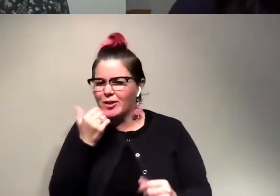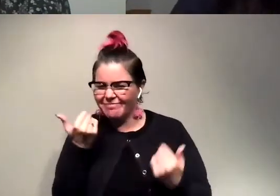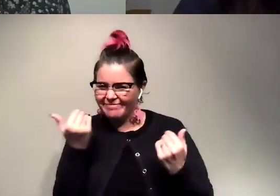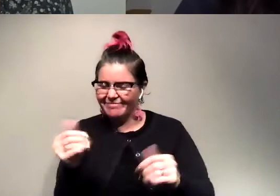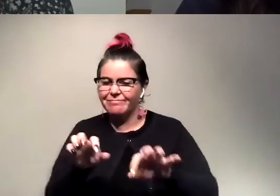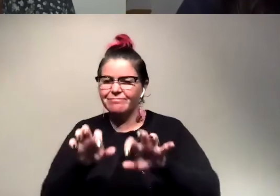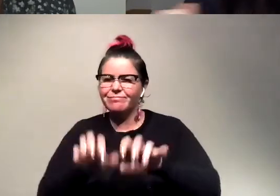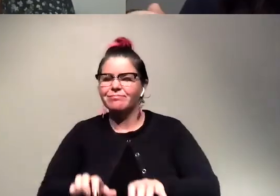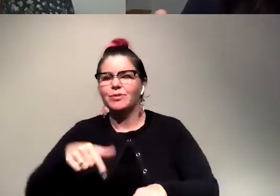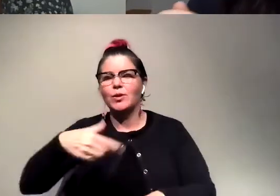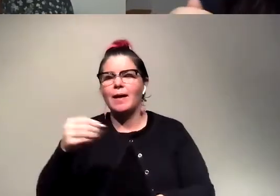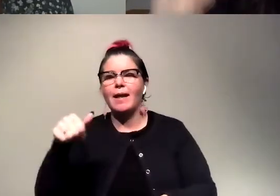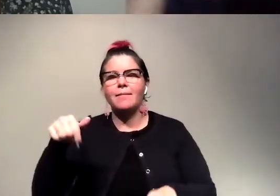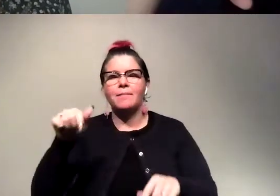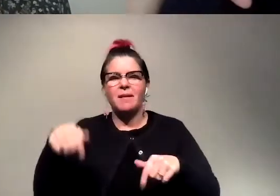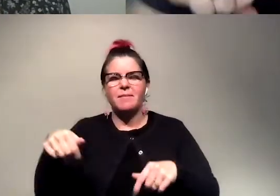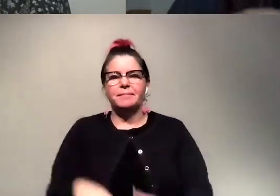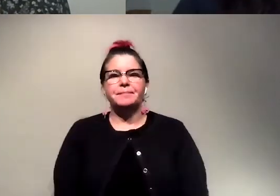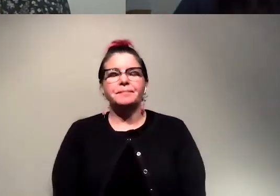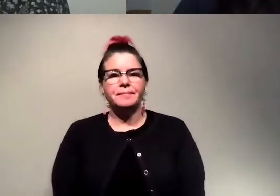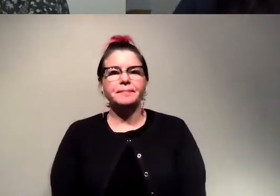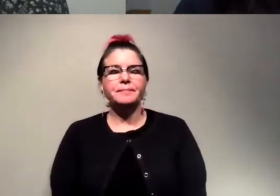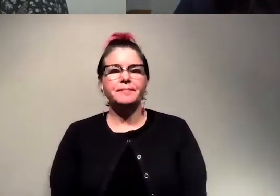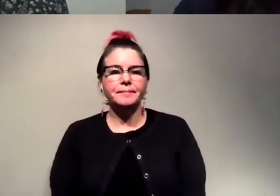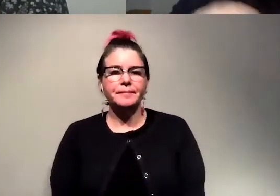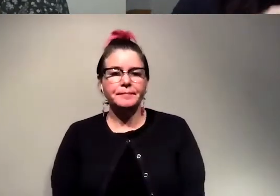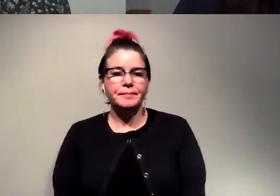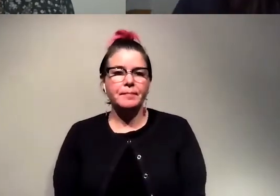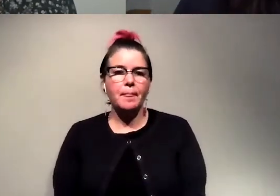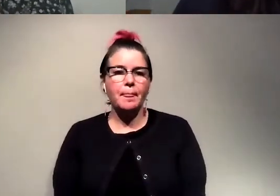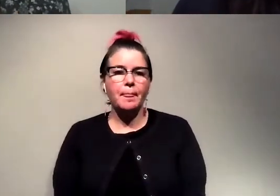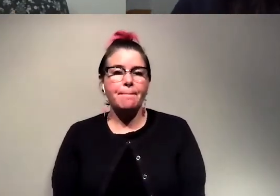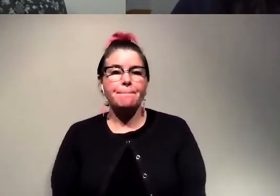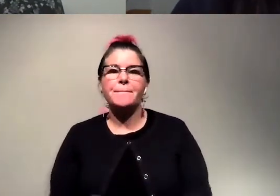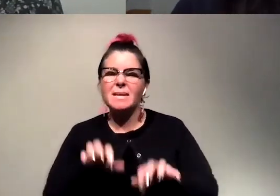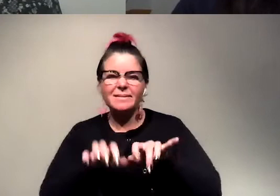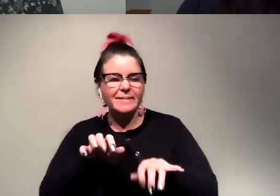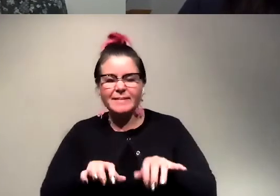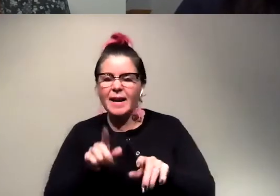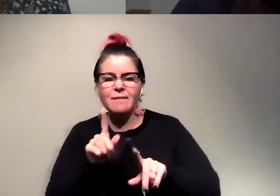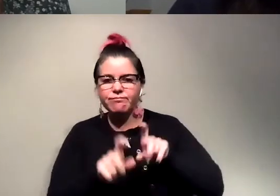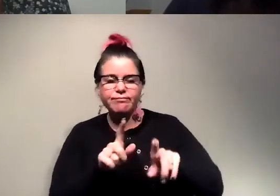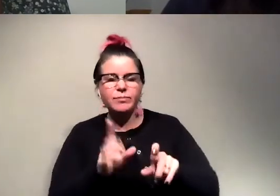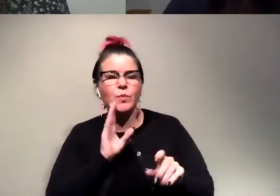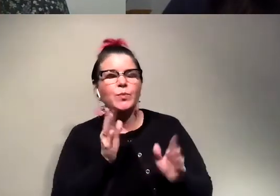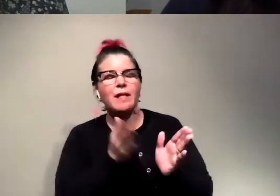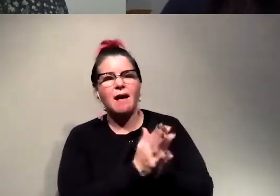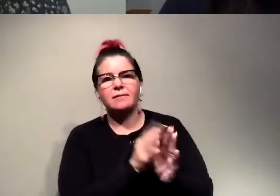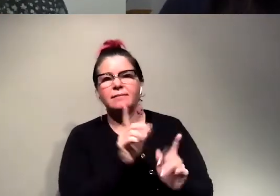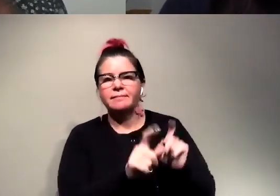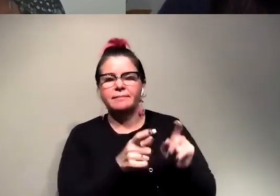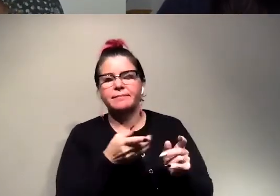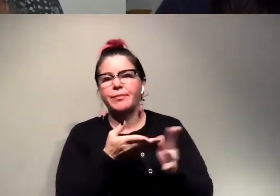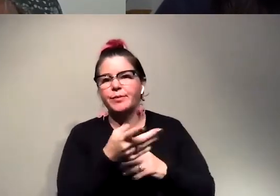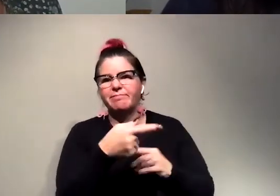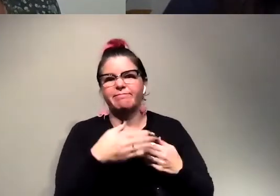questions. You can do that using the Q&A function right at the bottom. Type questions in, and then we'll ask them throughout the next